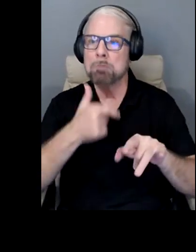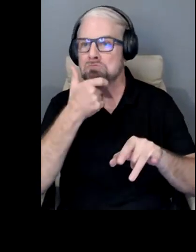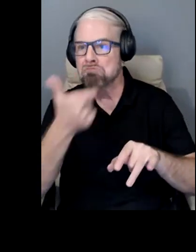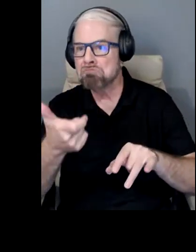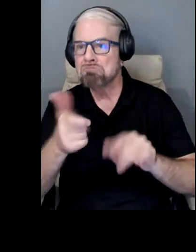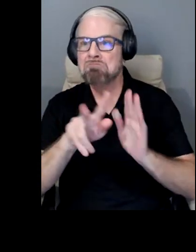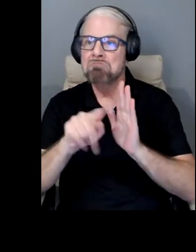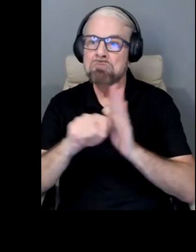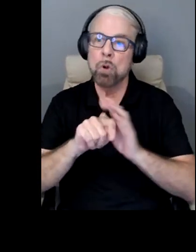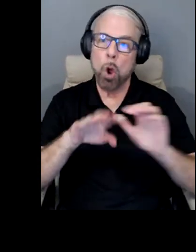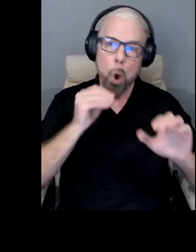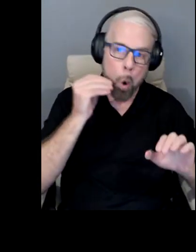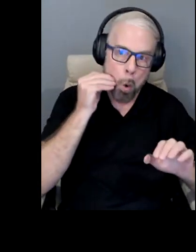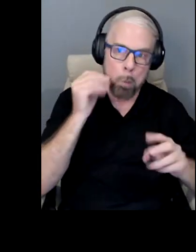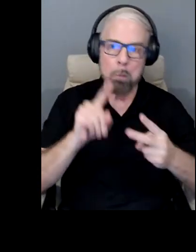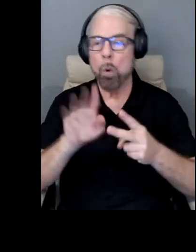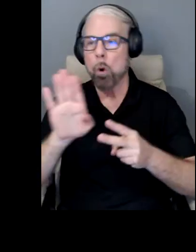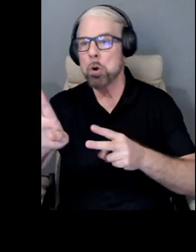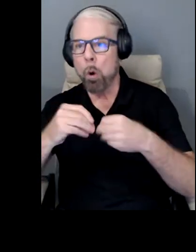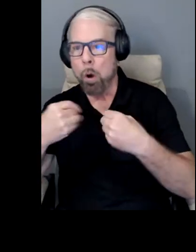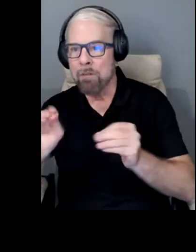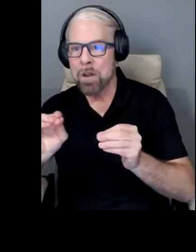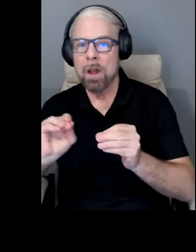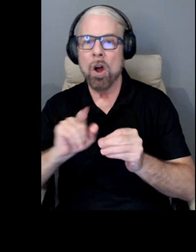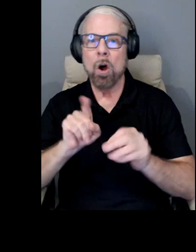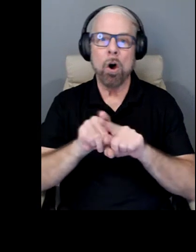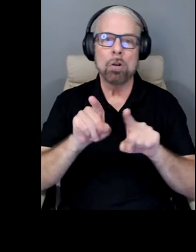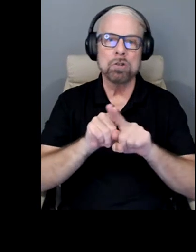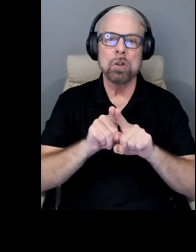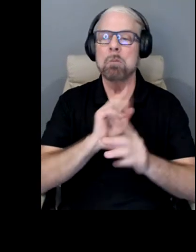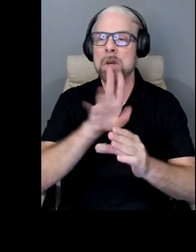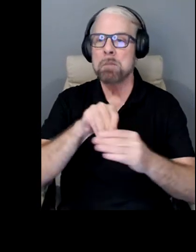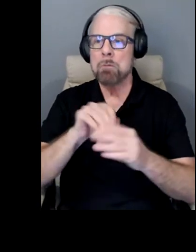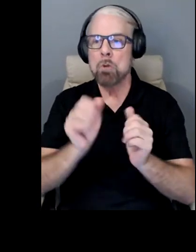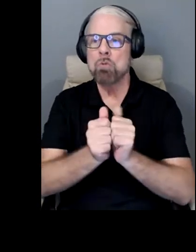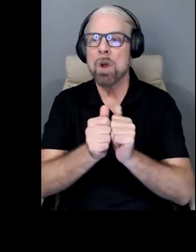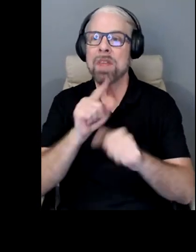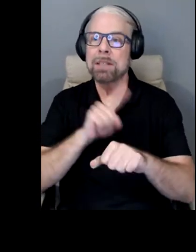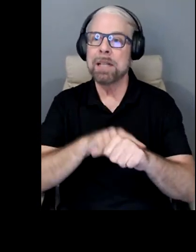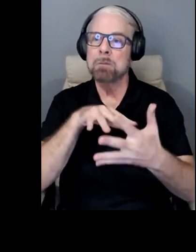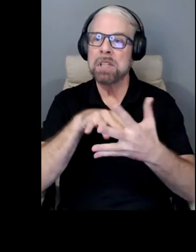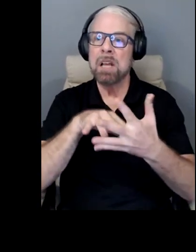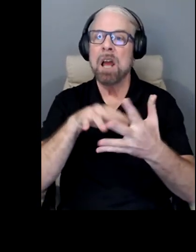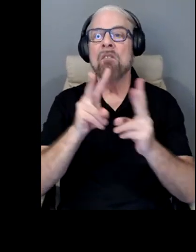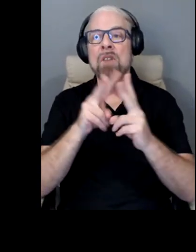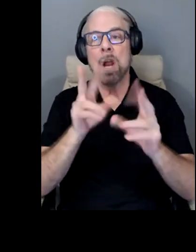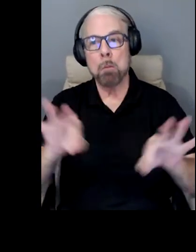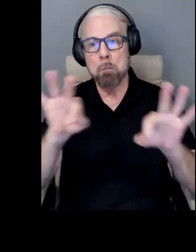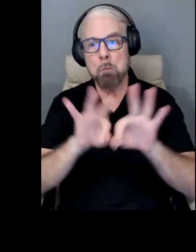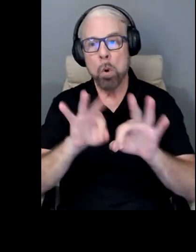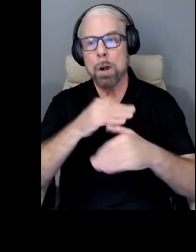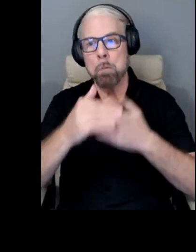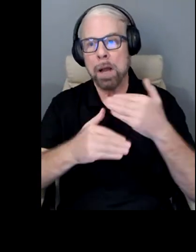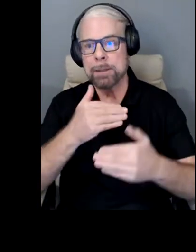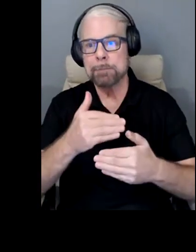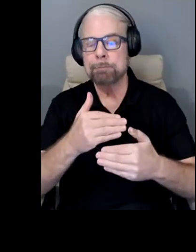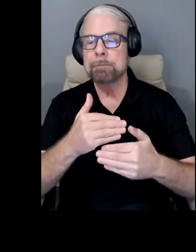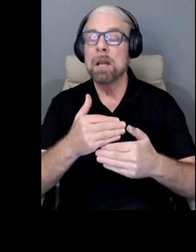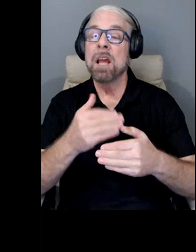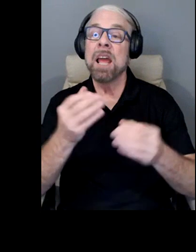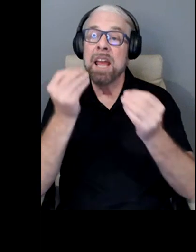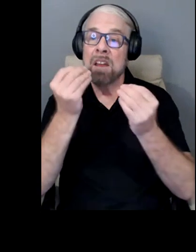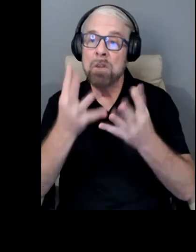also more broadly for participating in the time study. This is a very important process. The